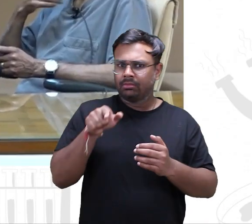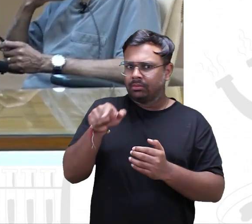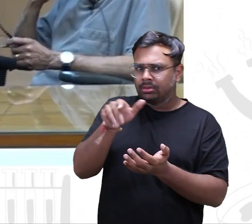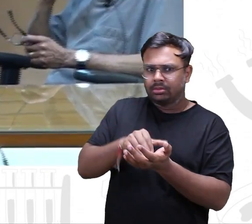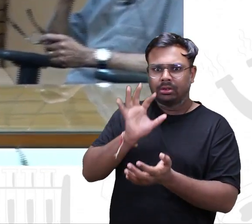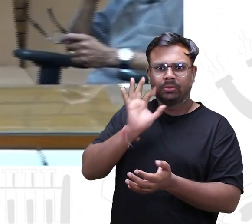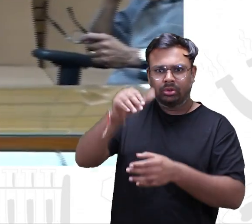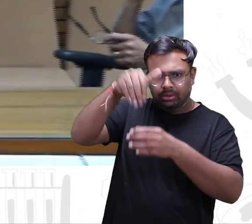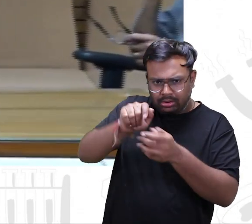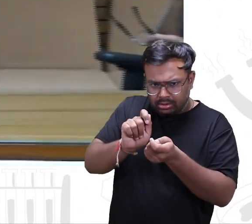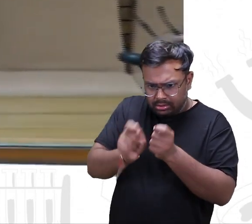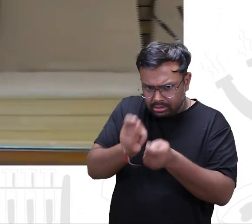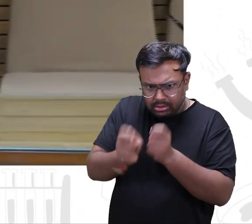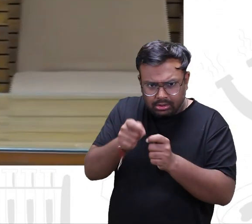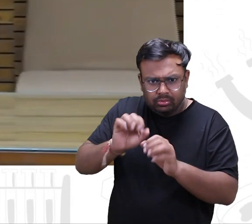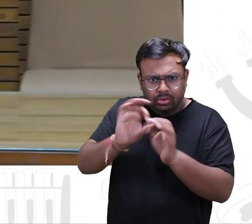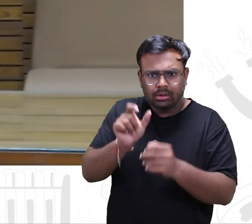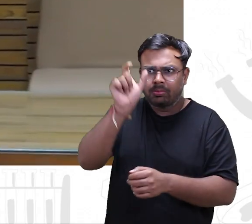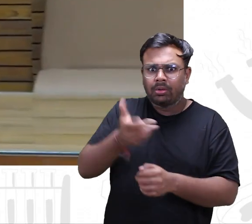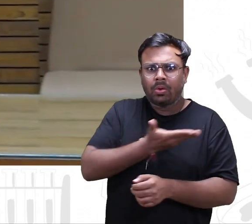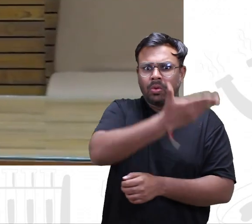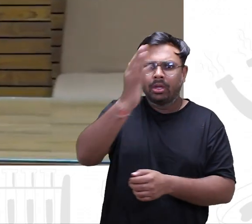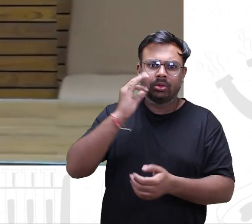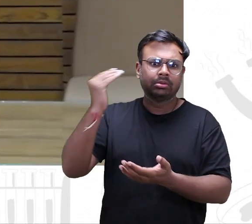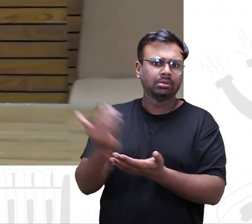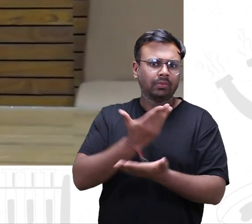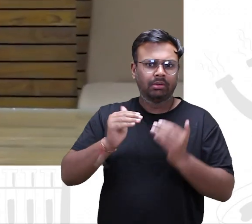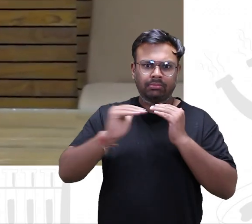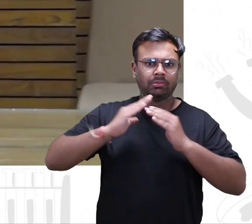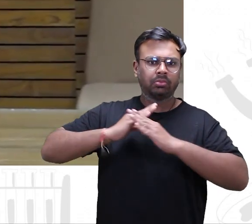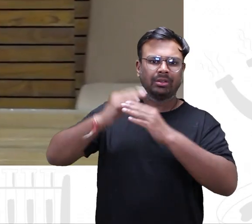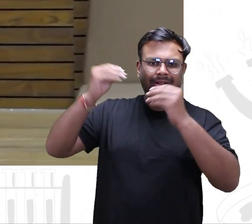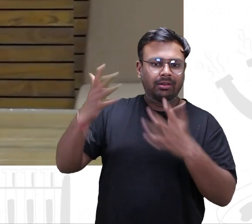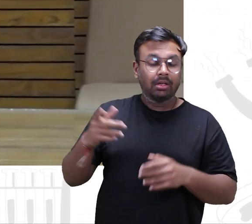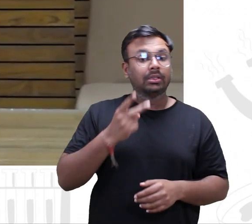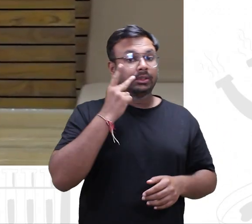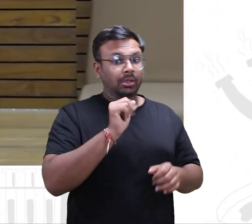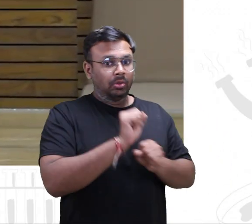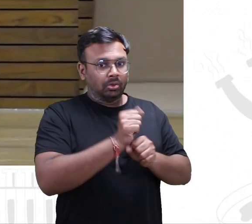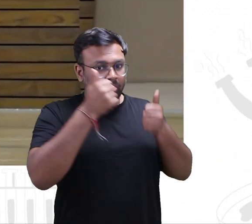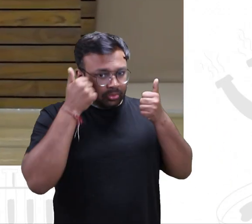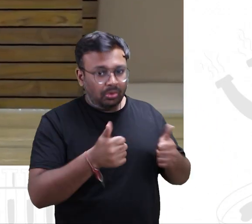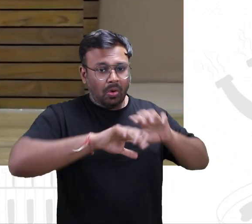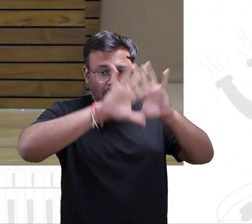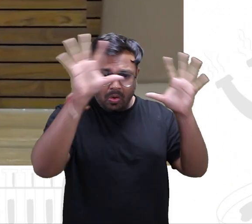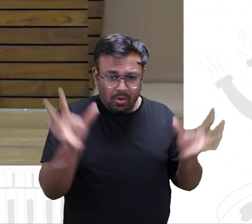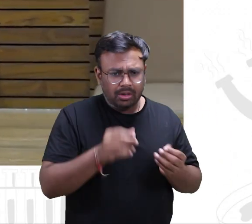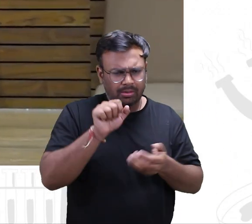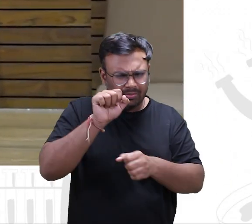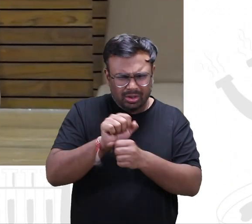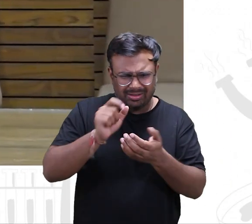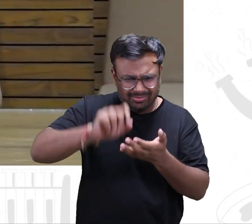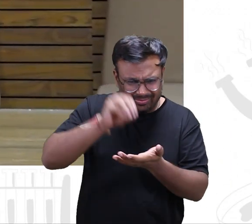and now having this modification in rice already makes it like a usable thing for people. But do you also see this working out in other